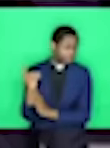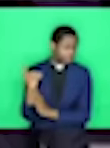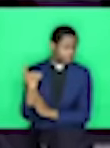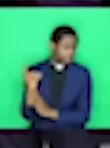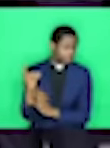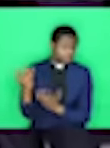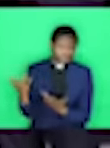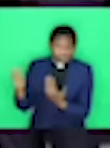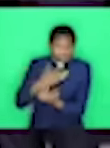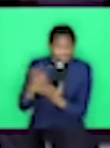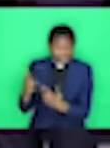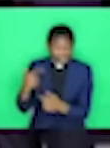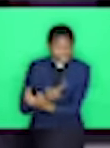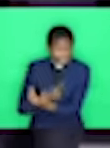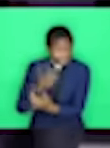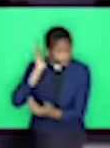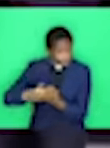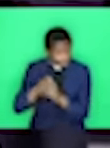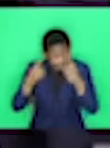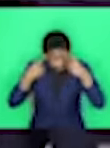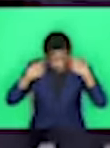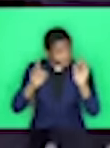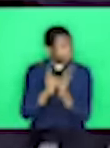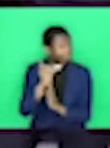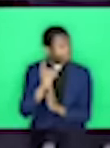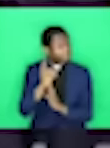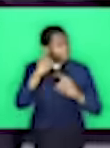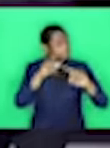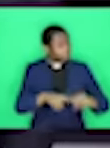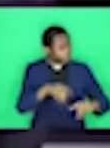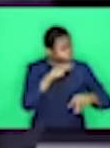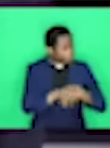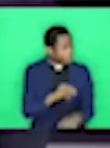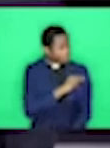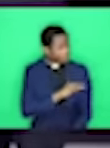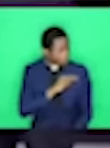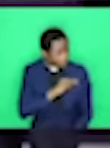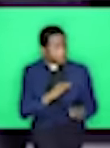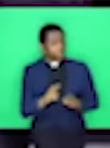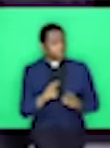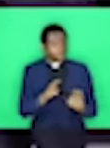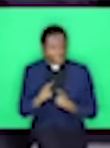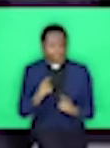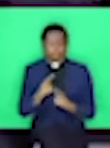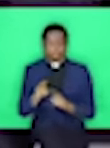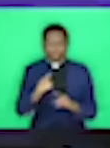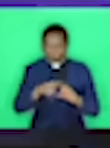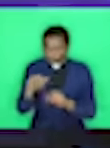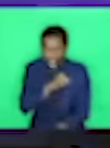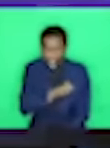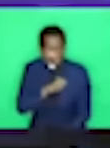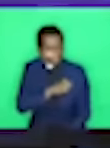will develop or not, it depends on the morality, the behavior. It depends on the